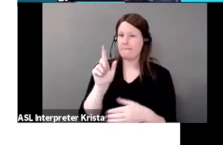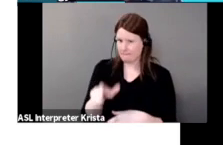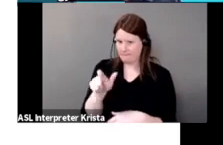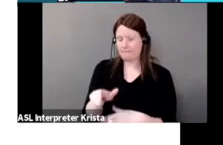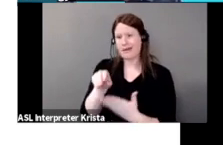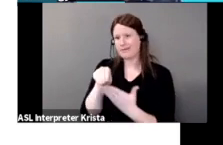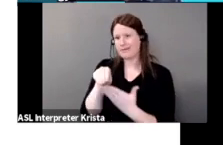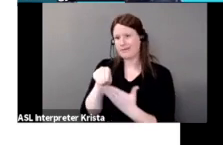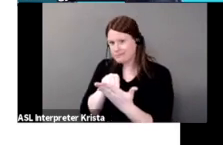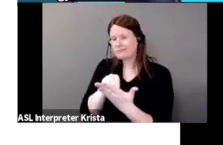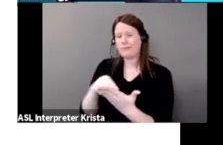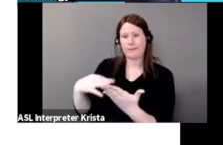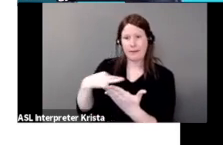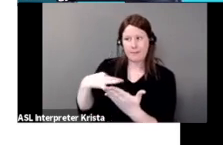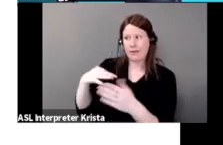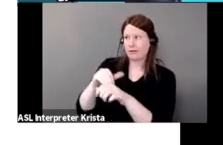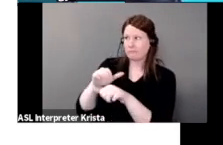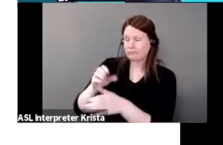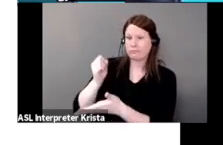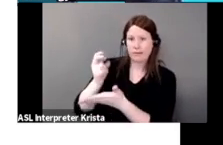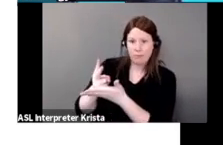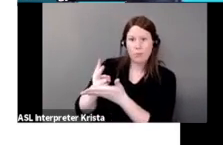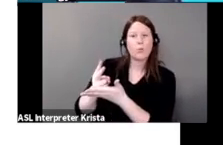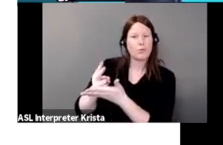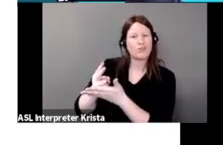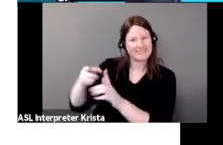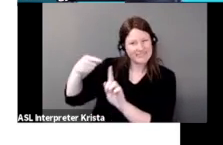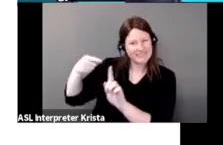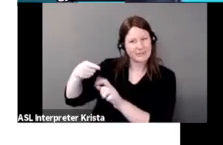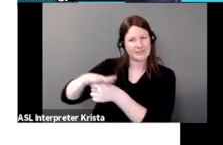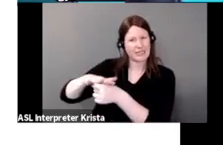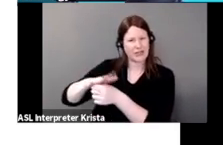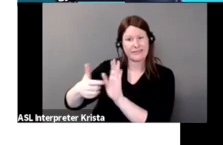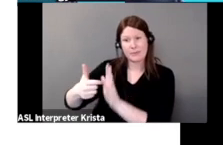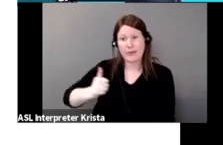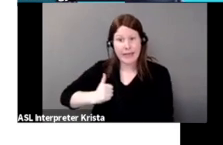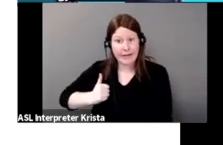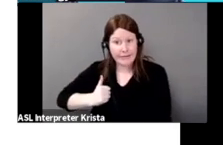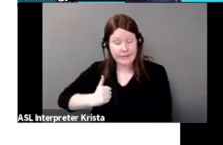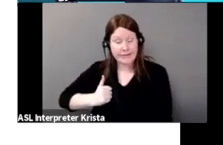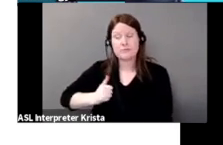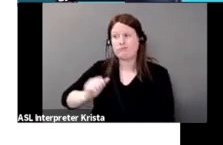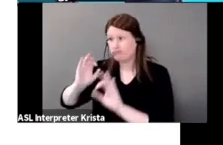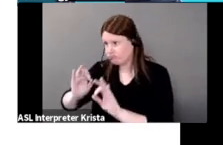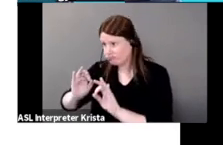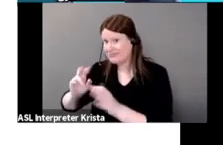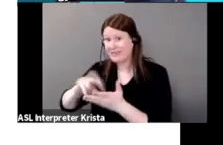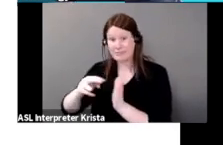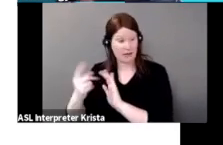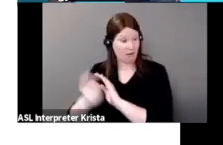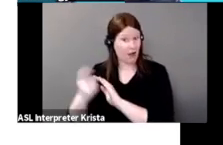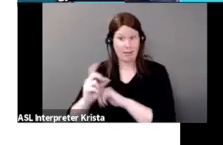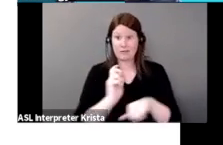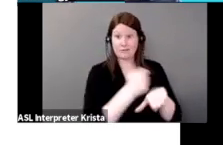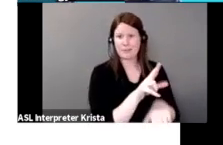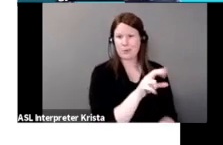protect you in the US, and vice versa. And in fact, you can carve up